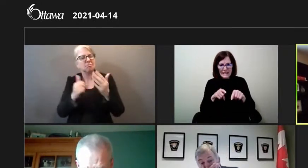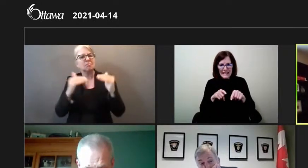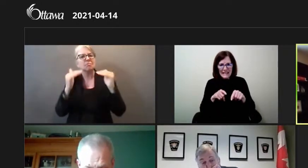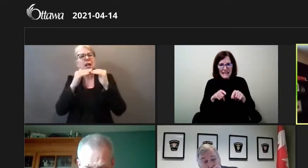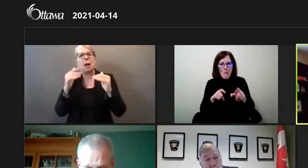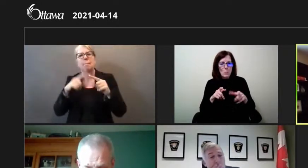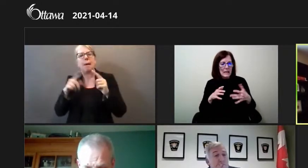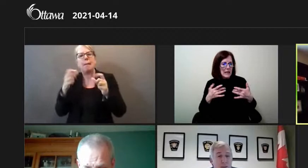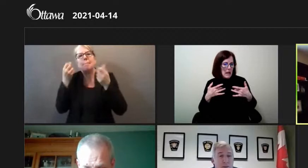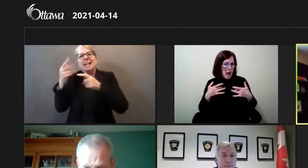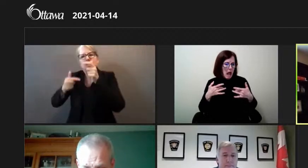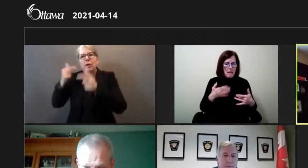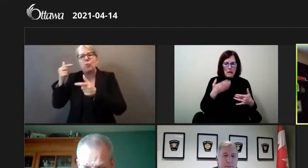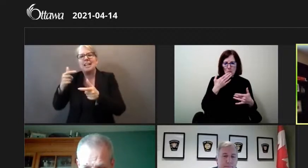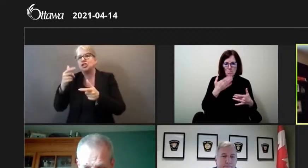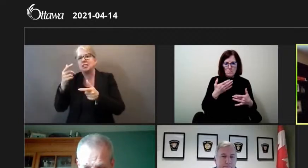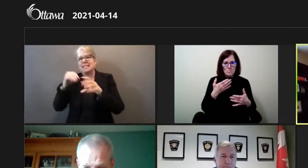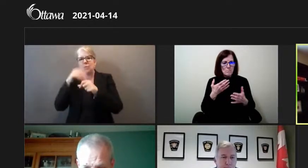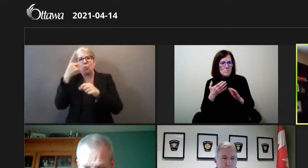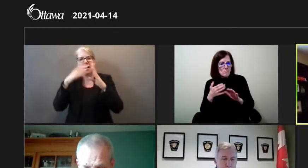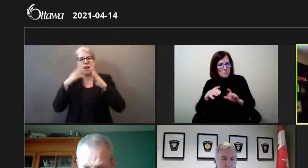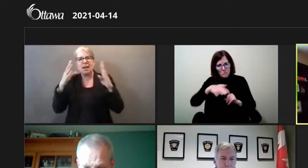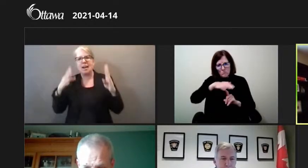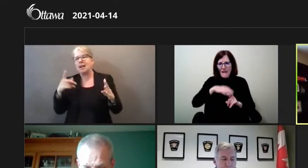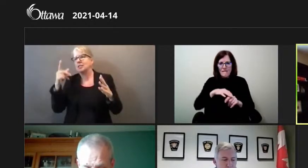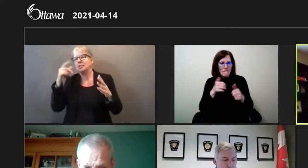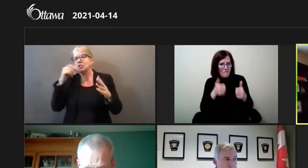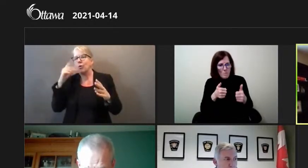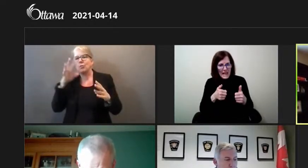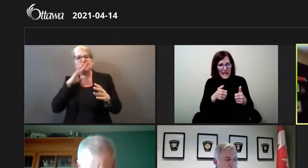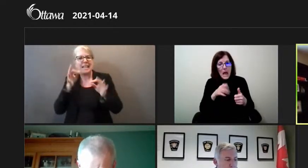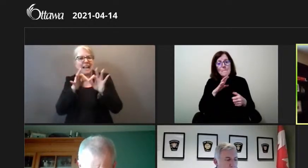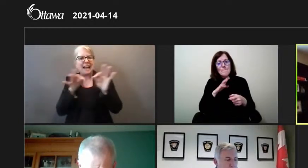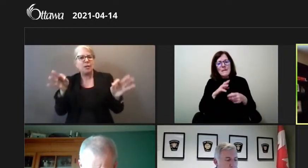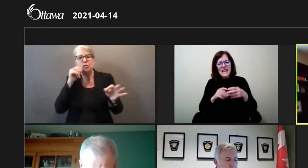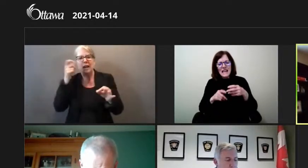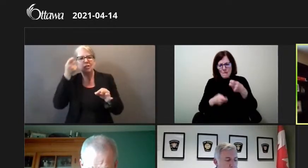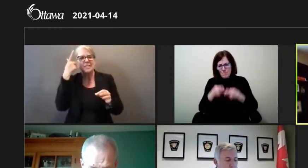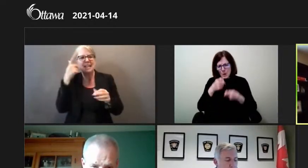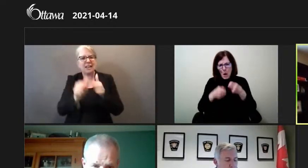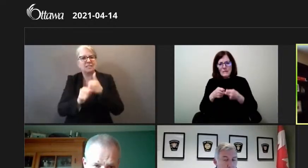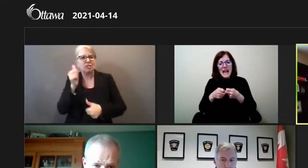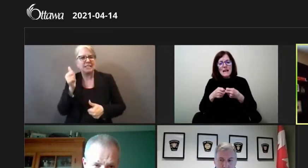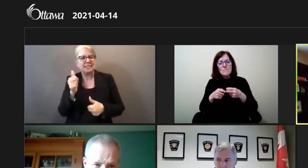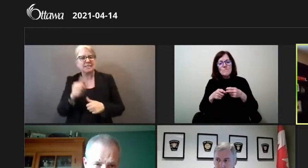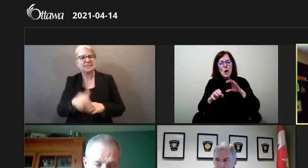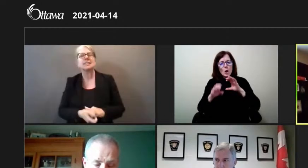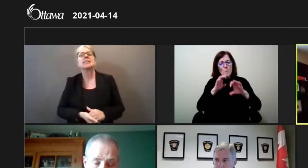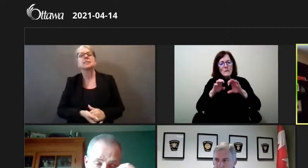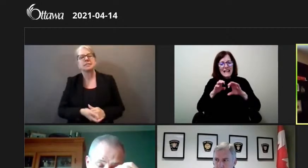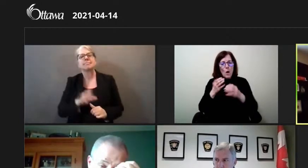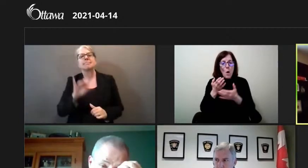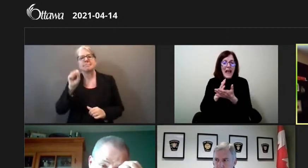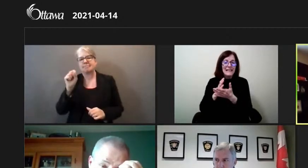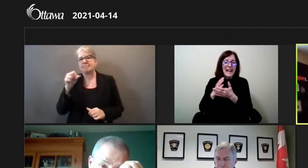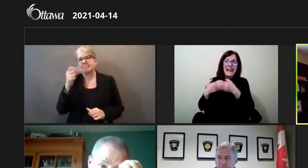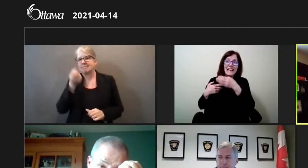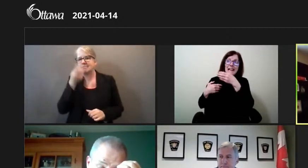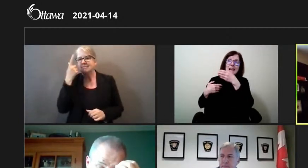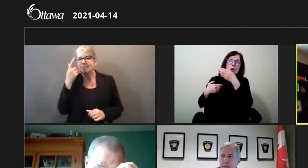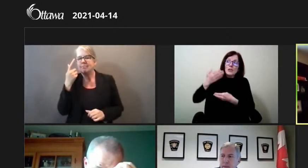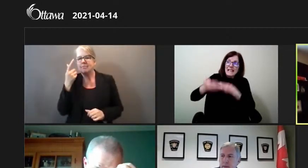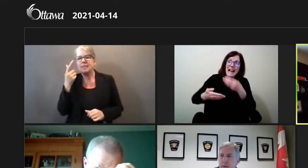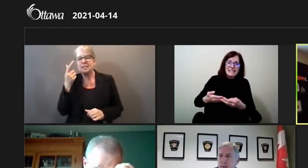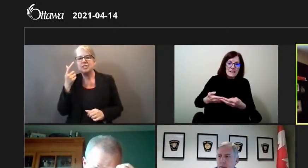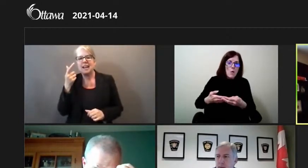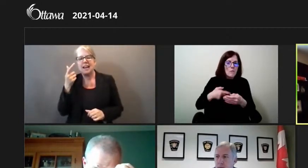language, mm-hmm. don't understand the risk here. Right. No, I understand. I mean,